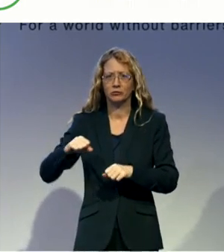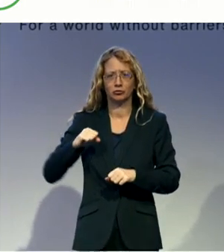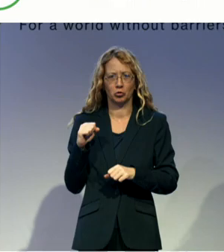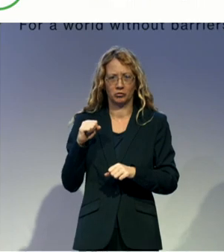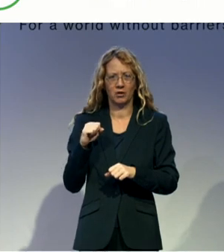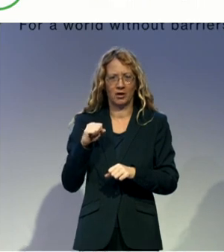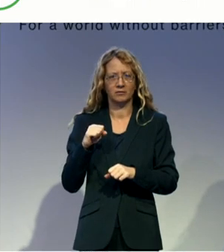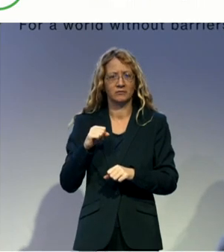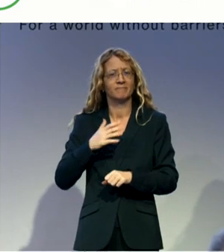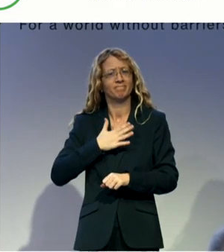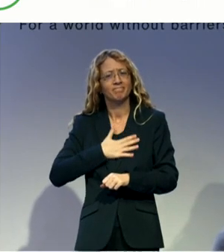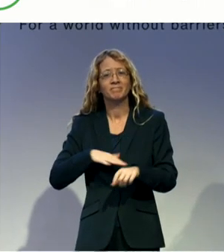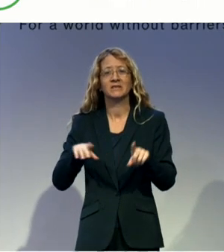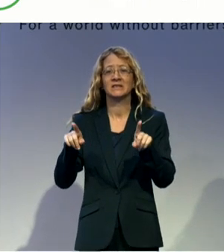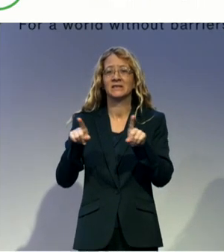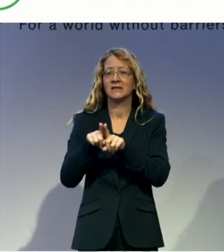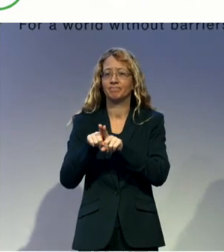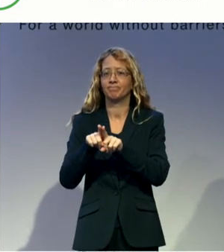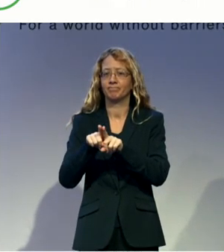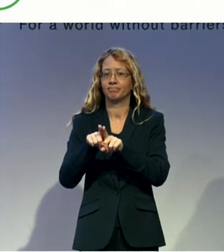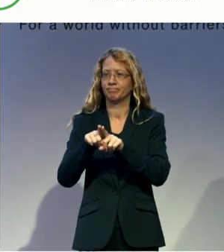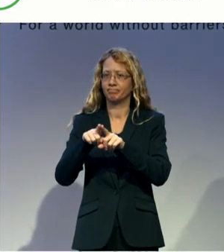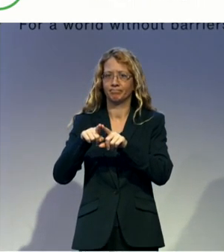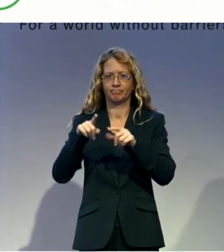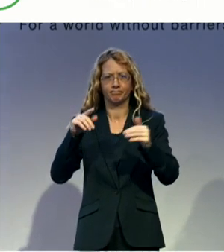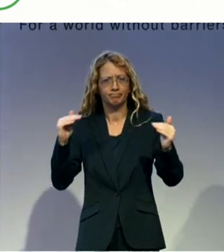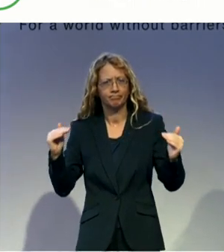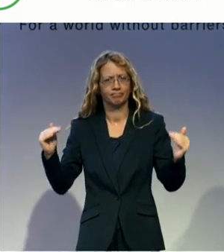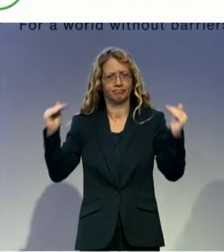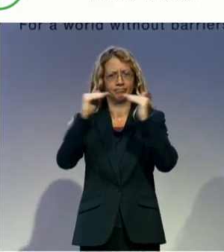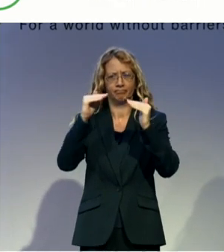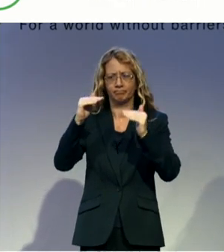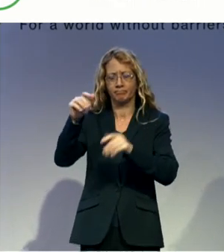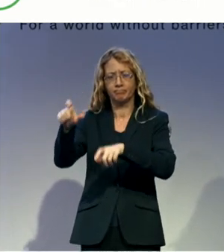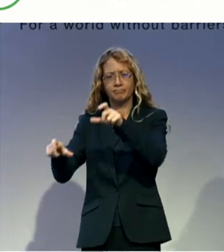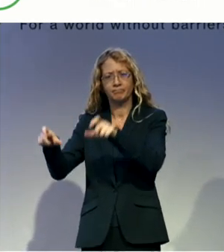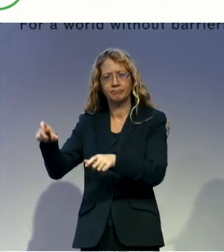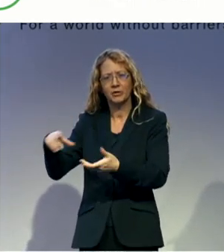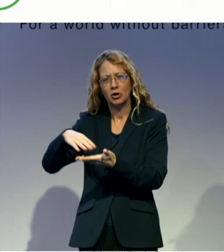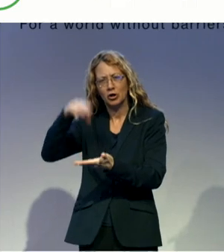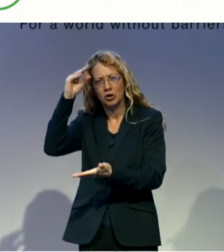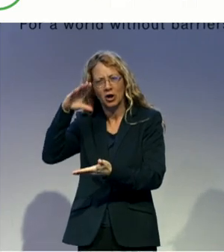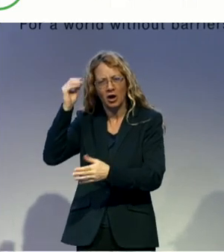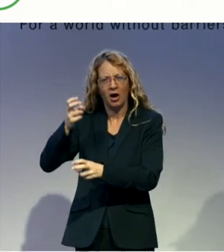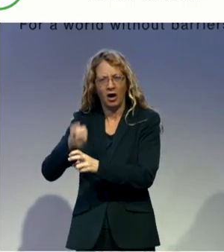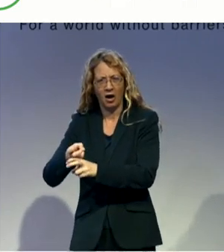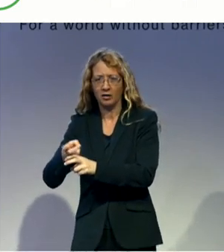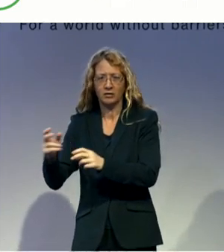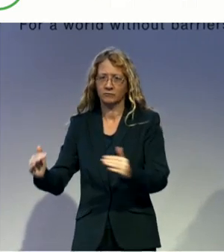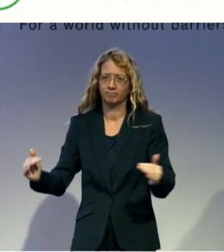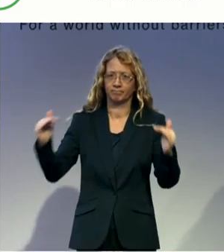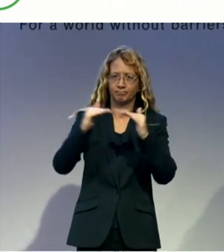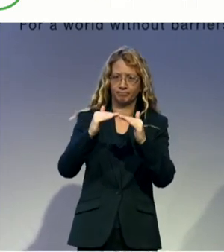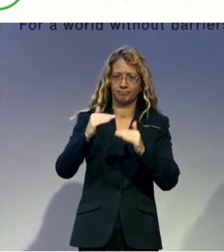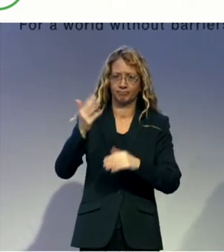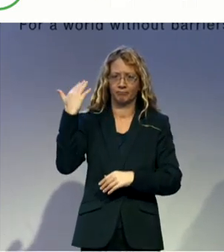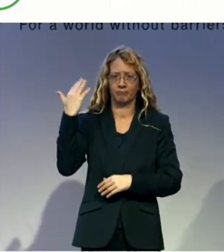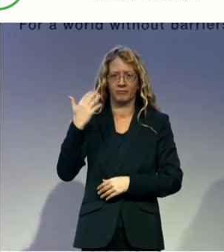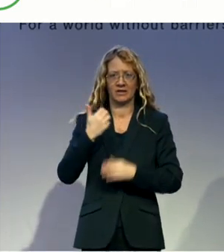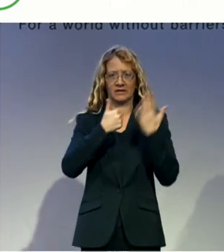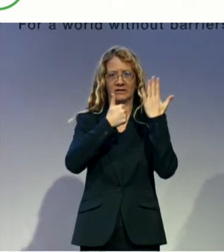learning disability in Scotland. We were founded 65 years ago by families who believed that their children had the same rights